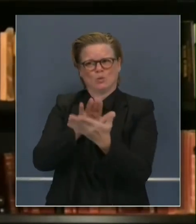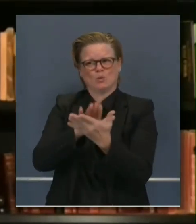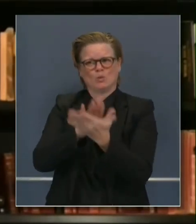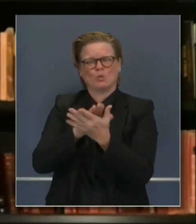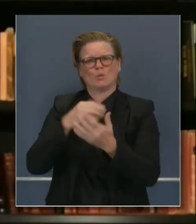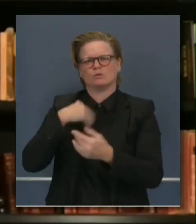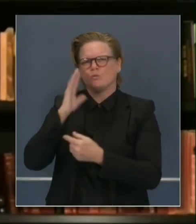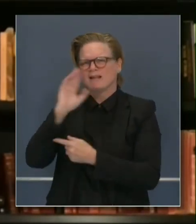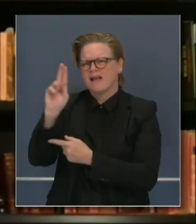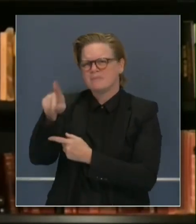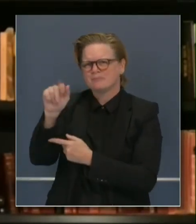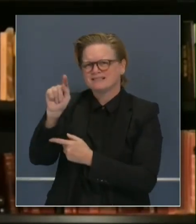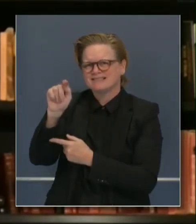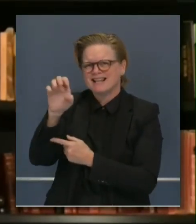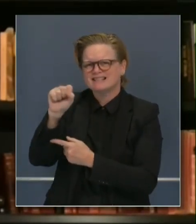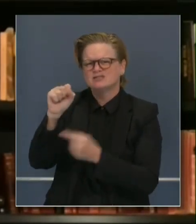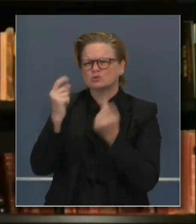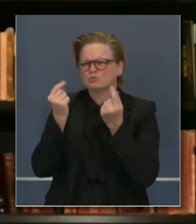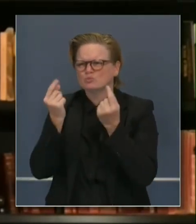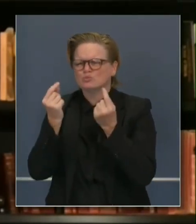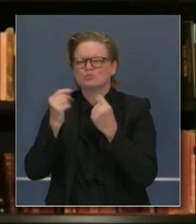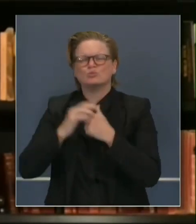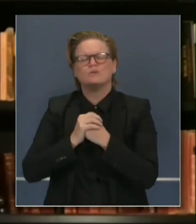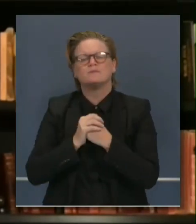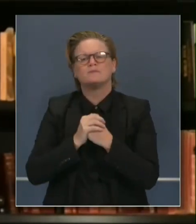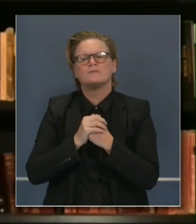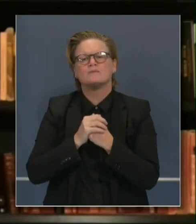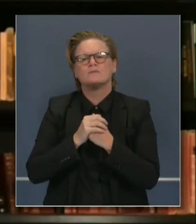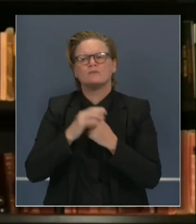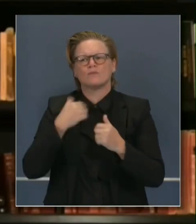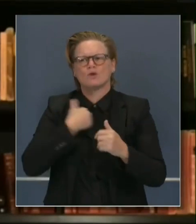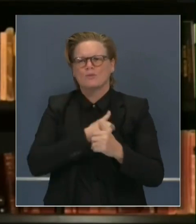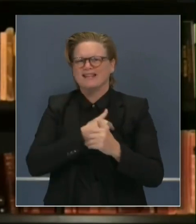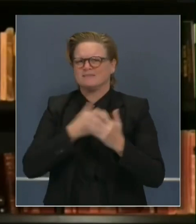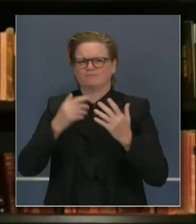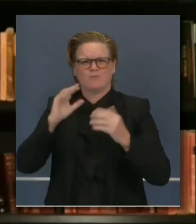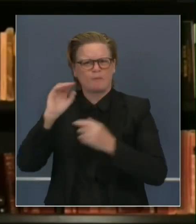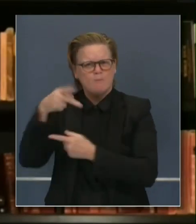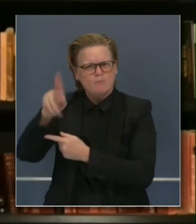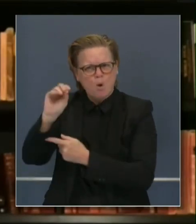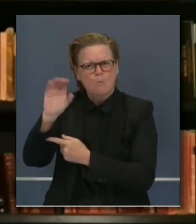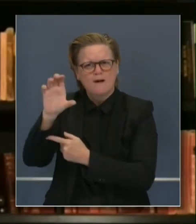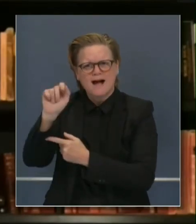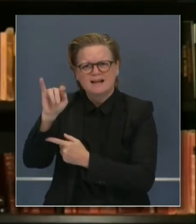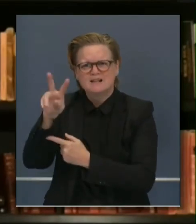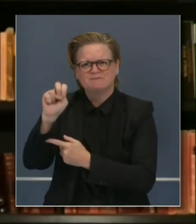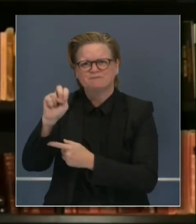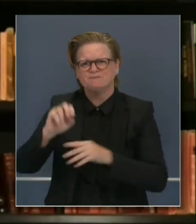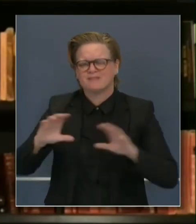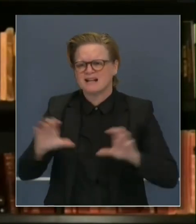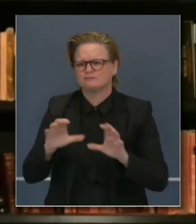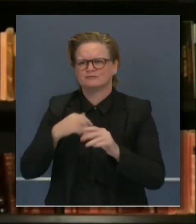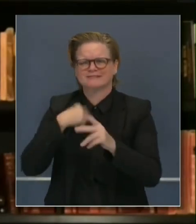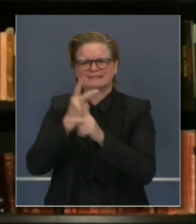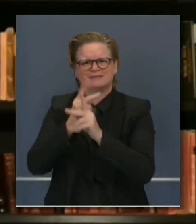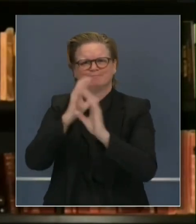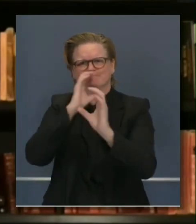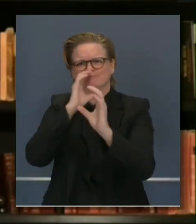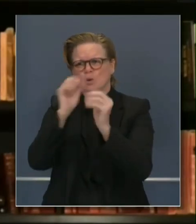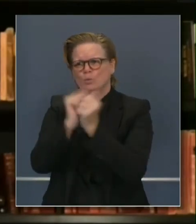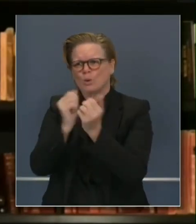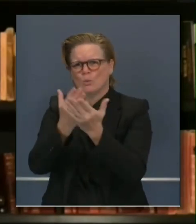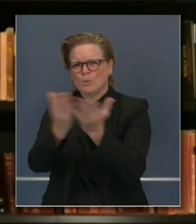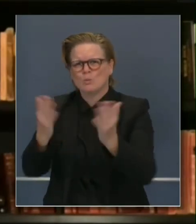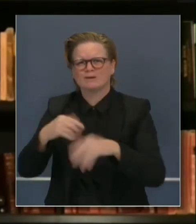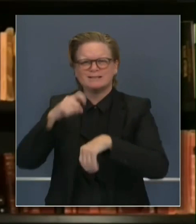advancing. We will be active in providing information in real time, updating based upon not